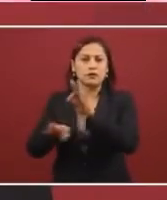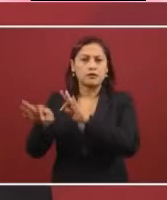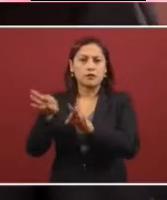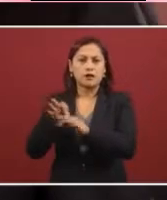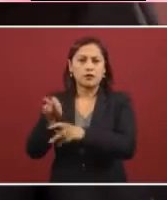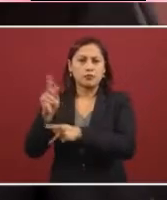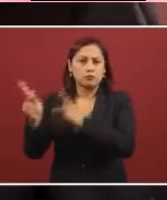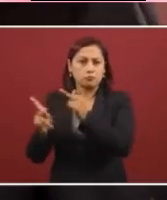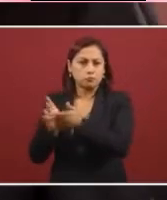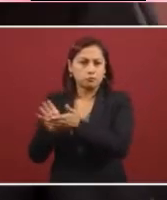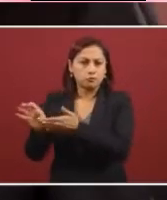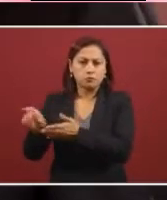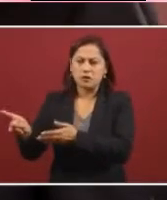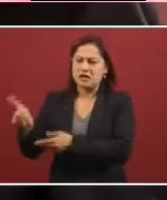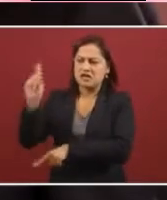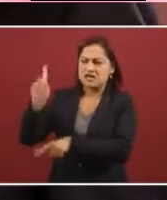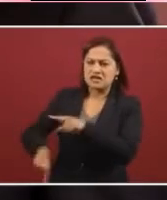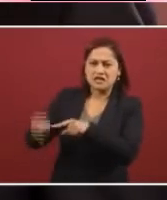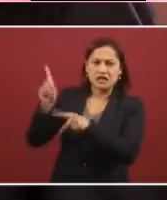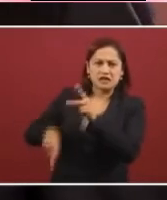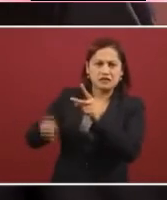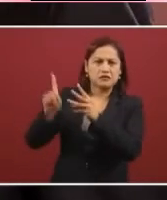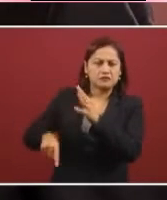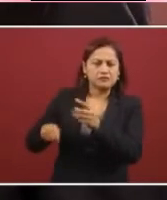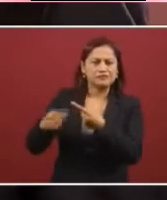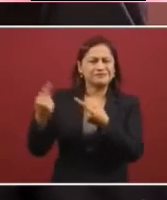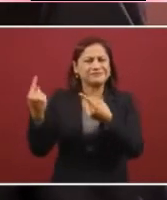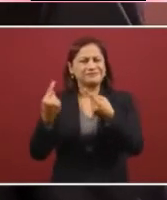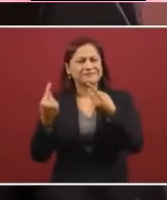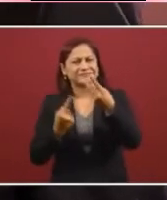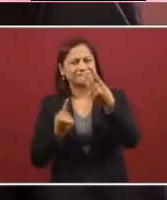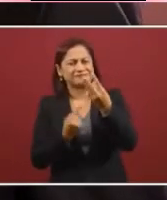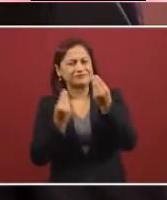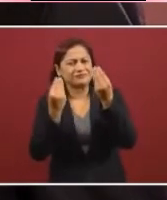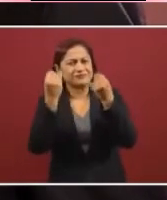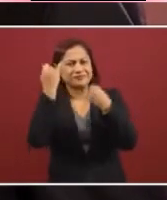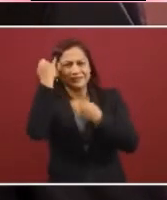benefits. En fin, de que